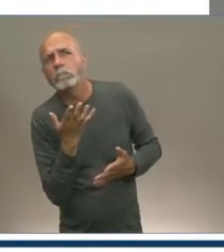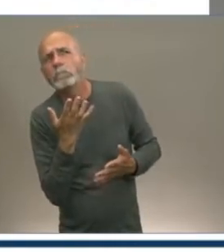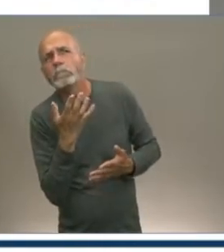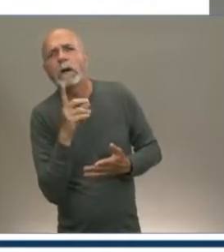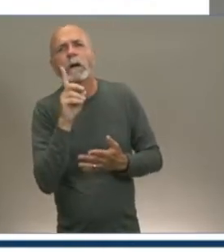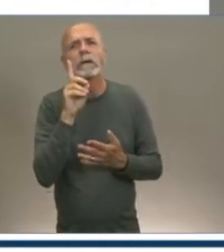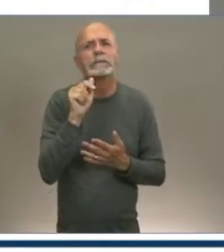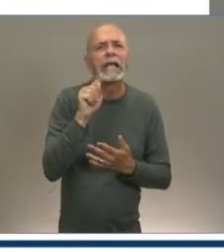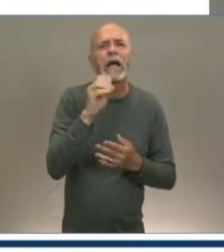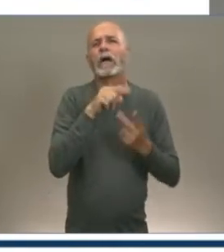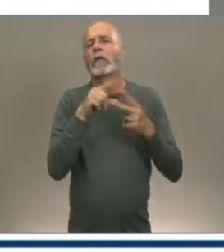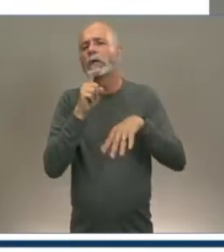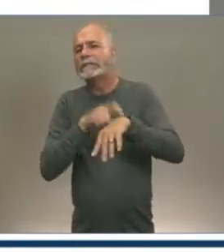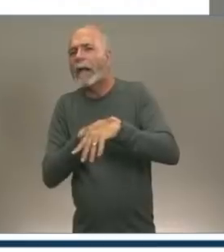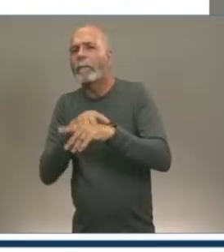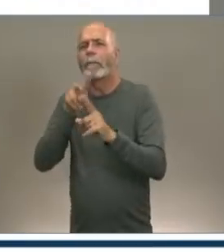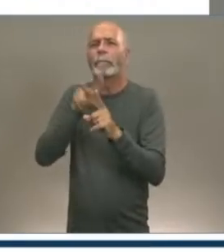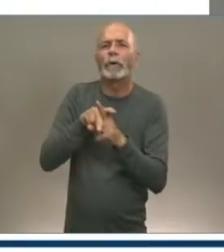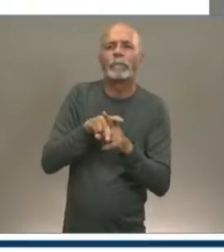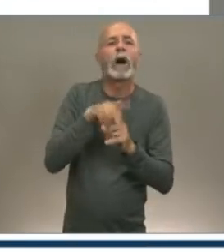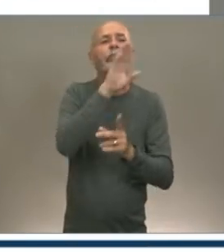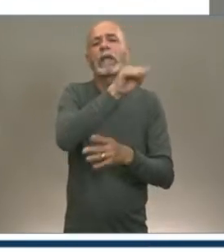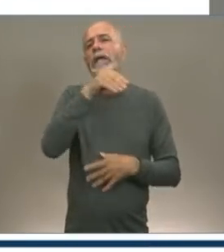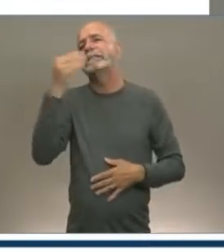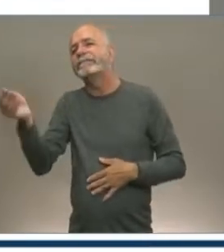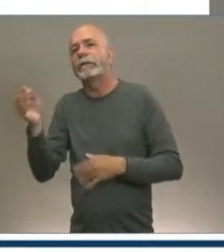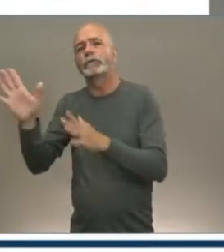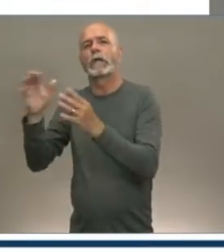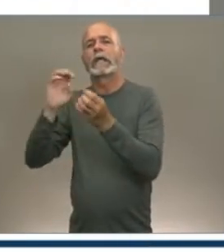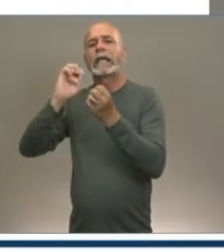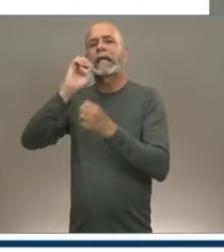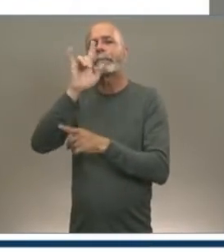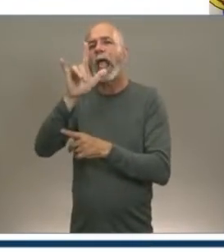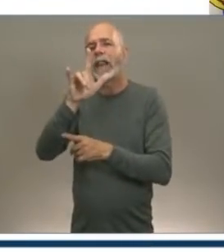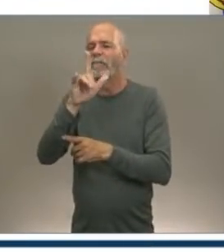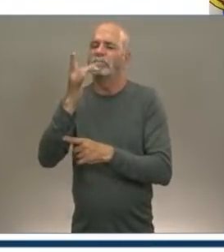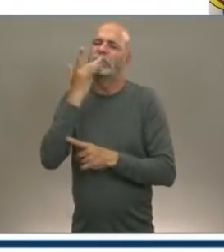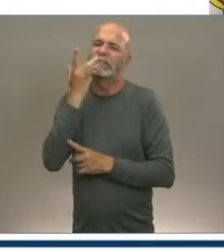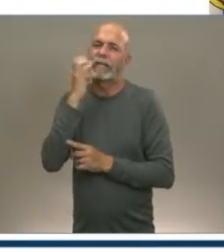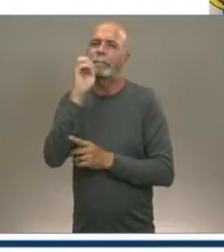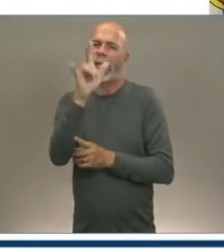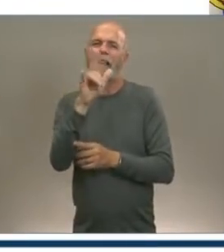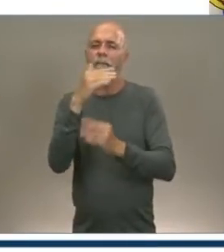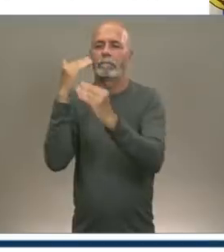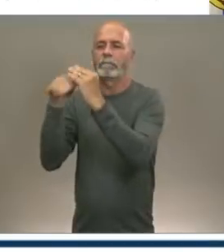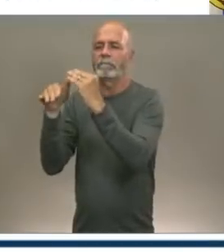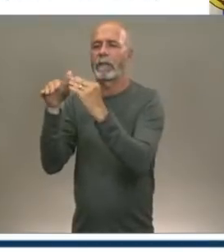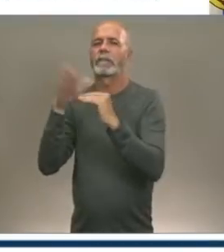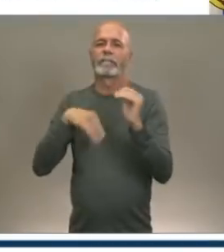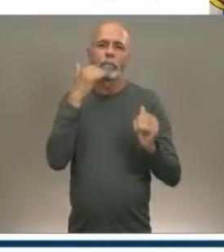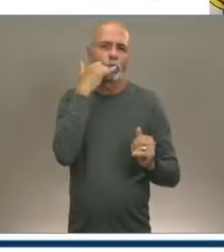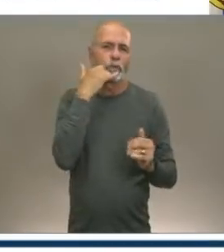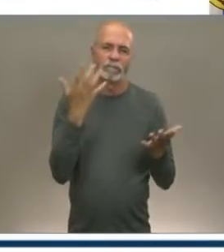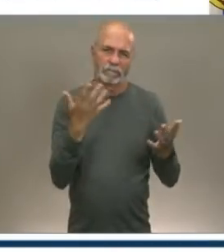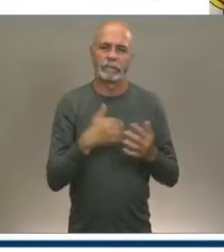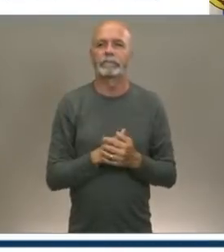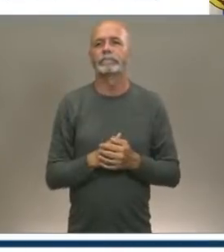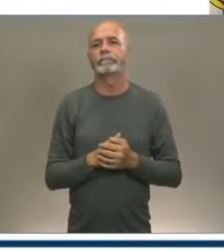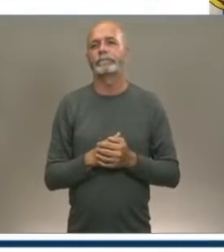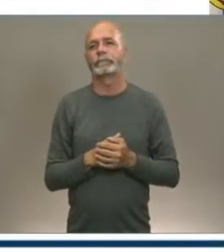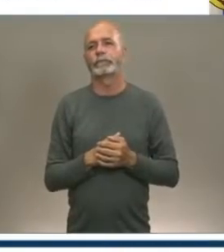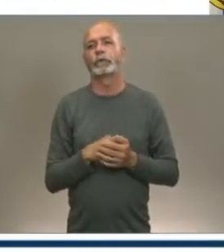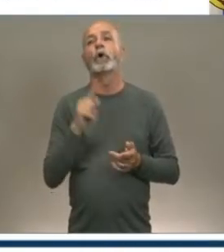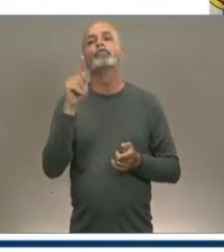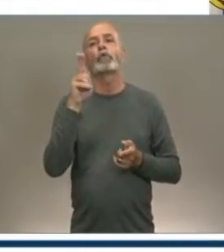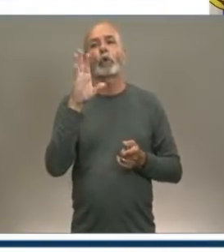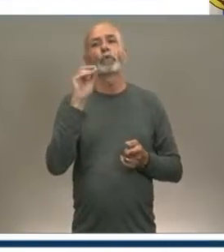email, which is the preferred approach, doing everything by email. Next, we'll go to Chelsea Gould with the Truro Daily News. Hi,